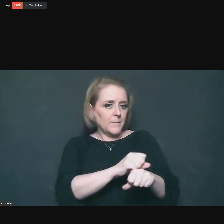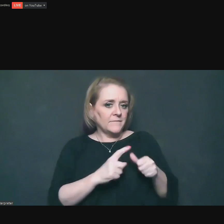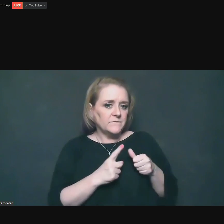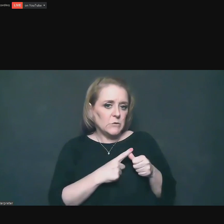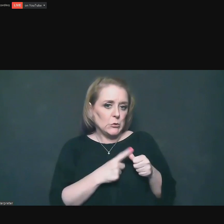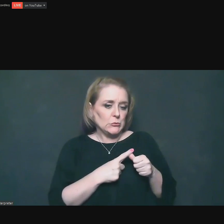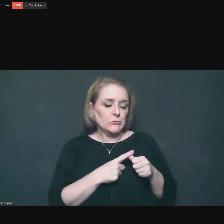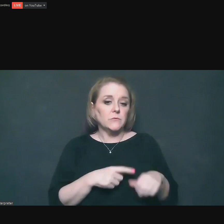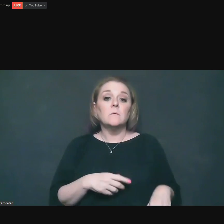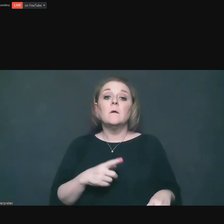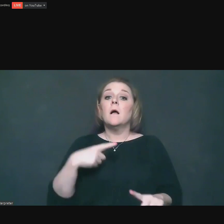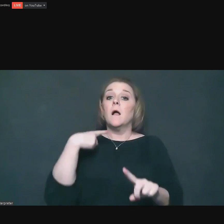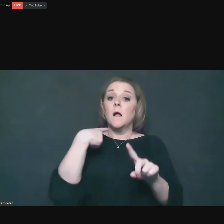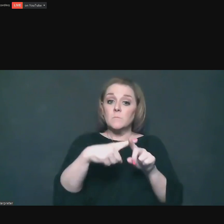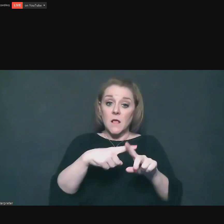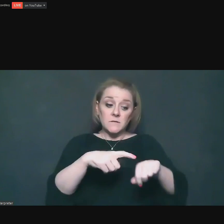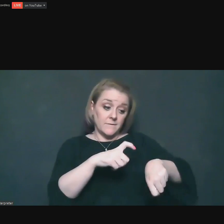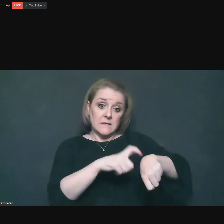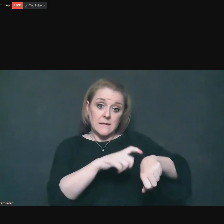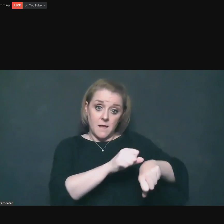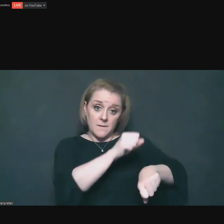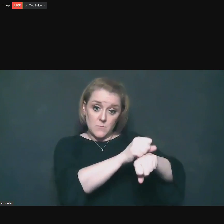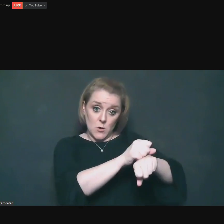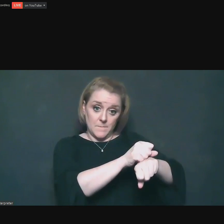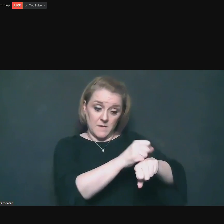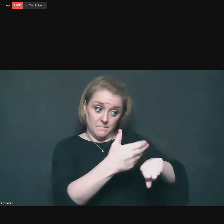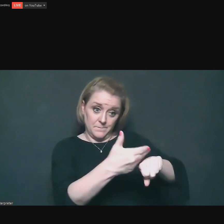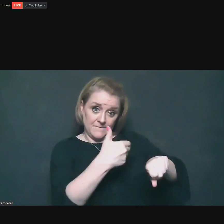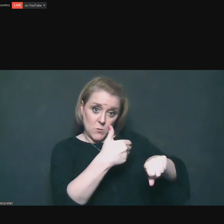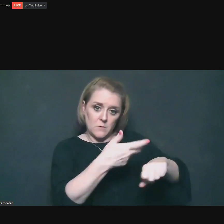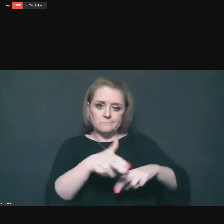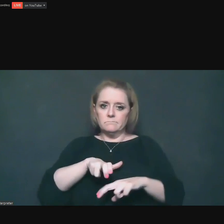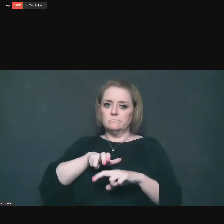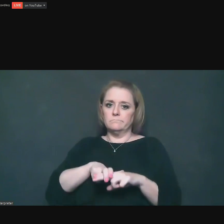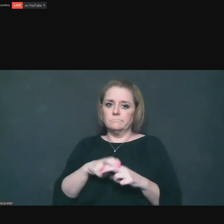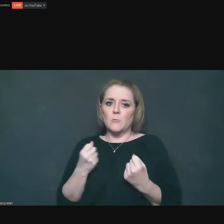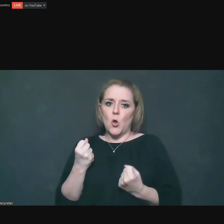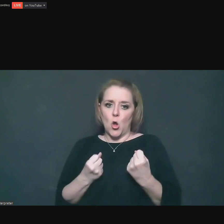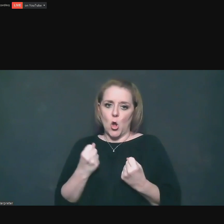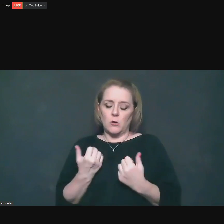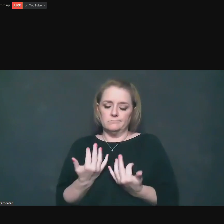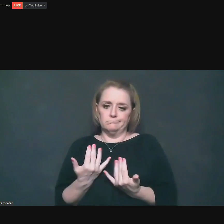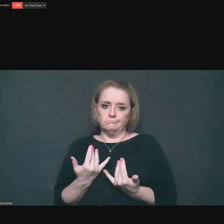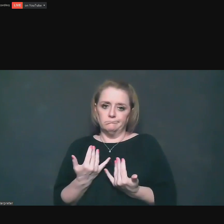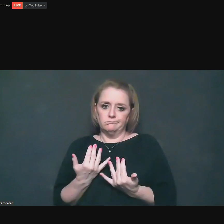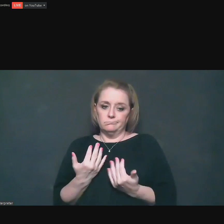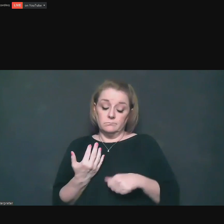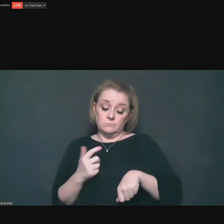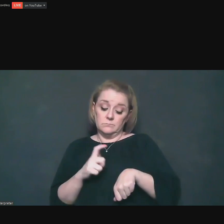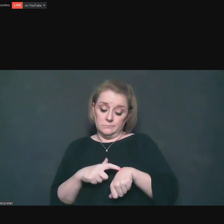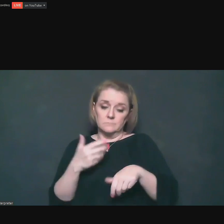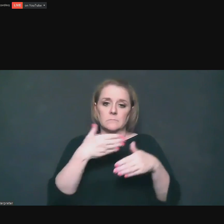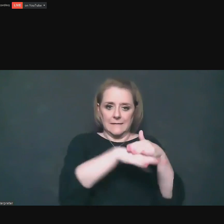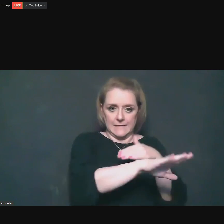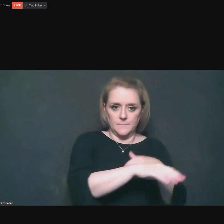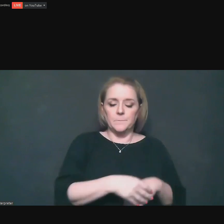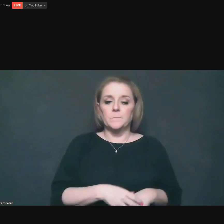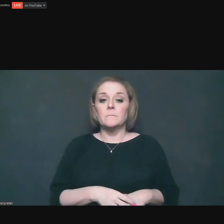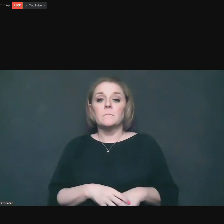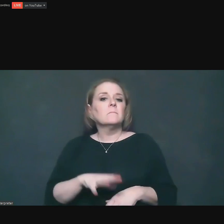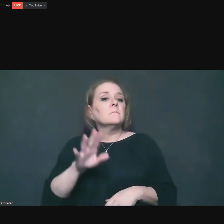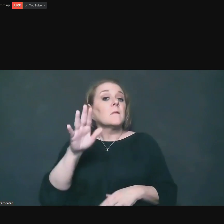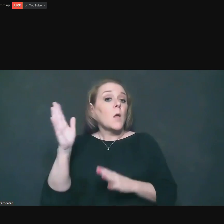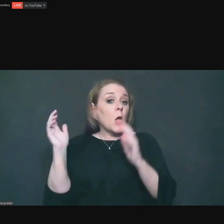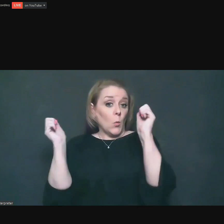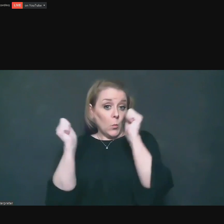until they're invited in for their appointment. We're also encouraging clients to not bring additional people with them for their appointment unless it is